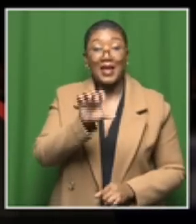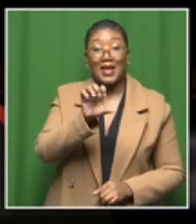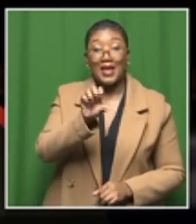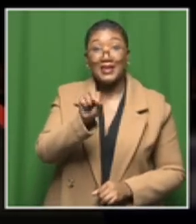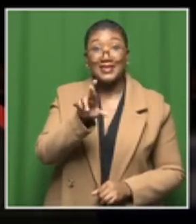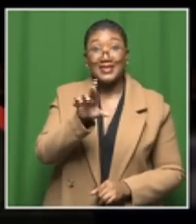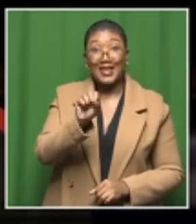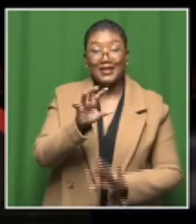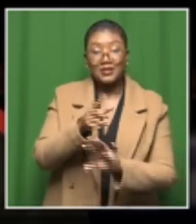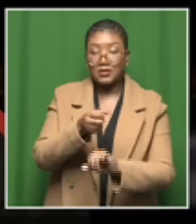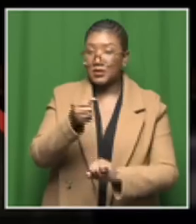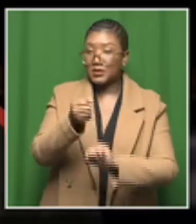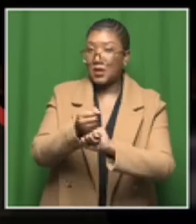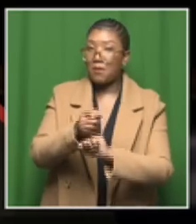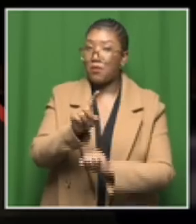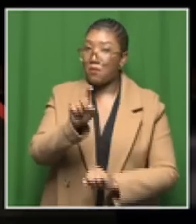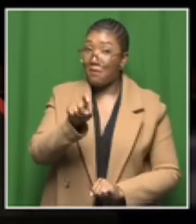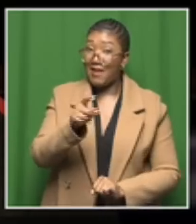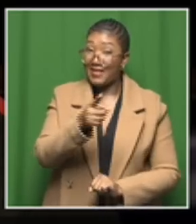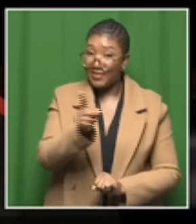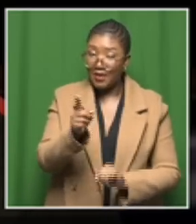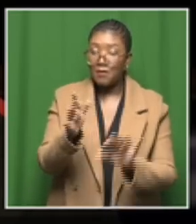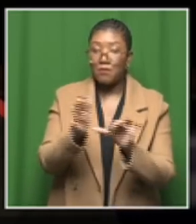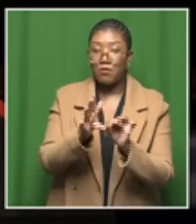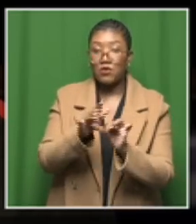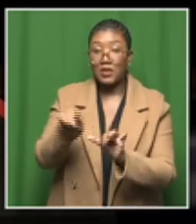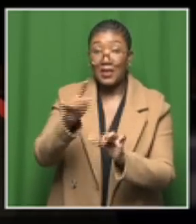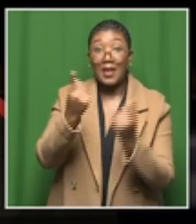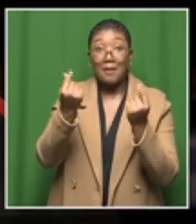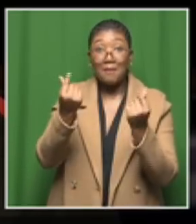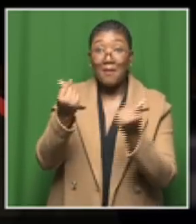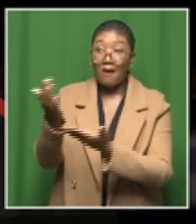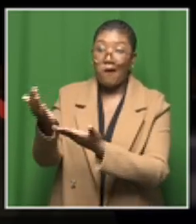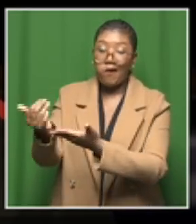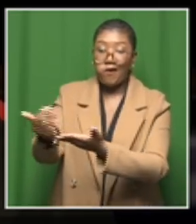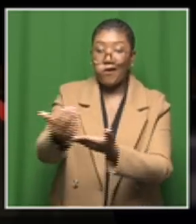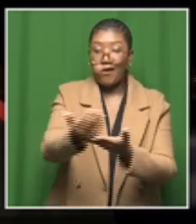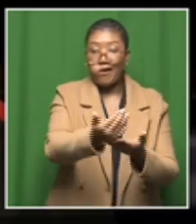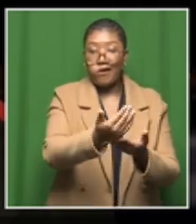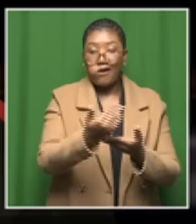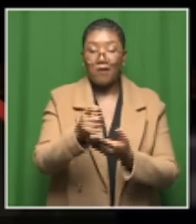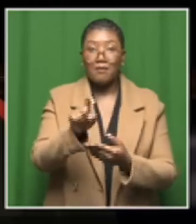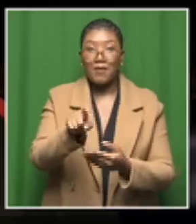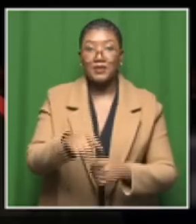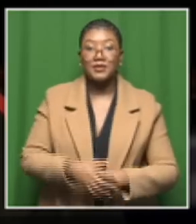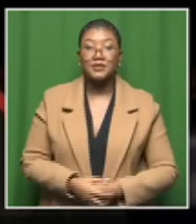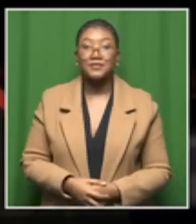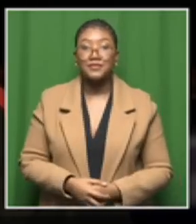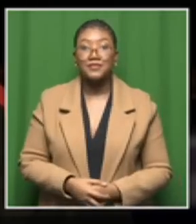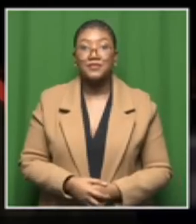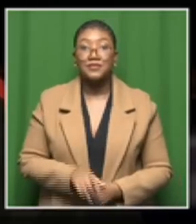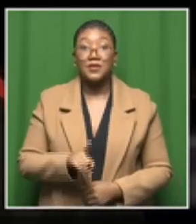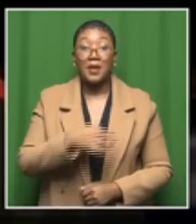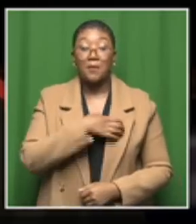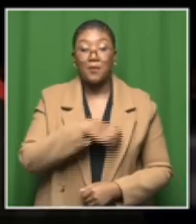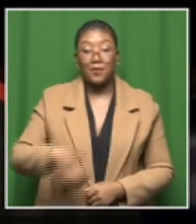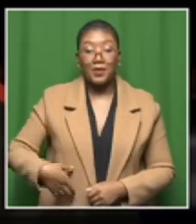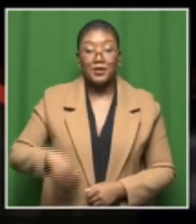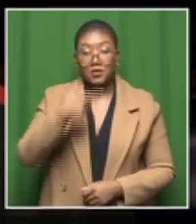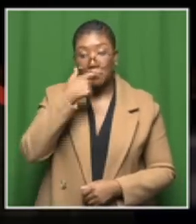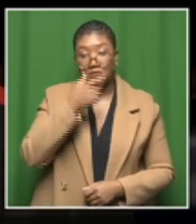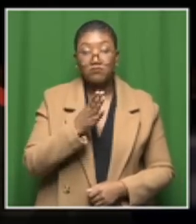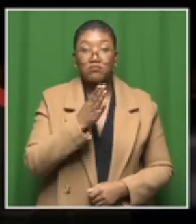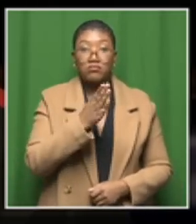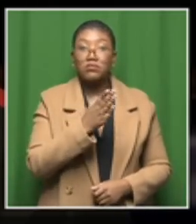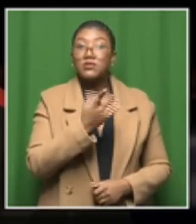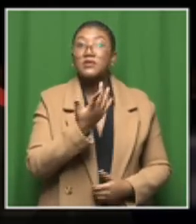support they need to make sure all the money that's owed to the state is collected. Mr. Parks, on the last question, President Ramaphosa is in Washington, United States of